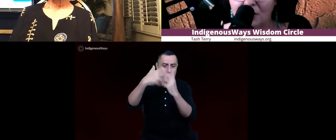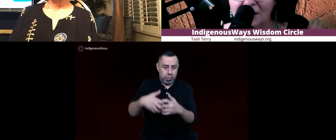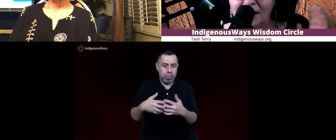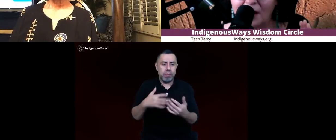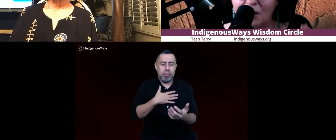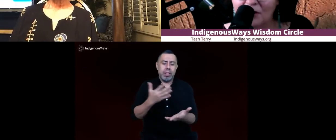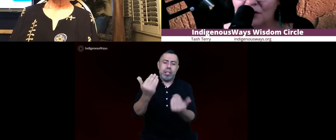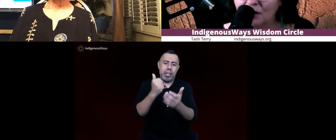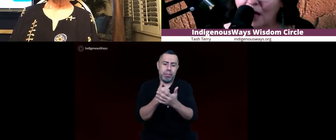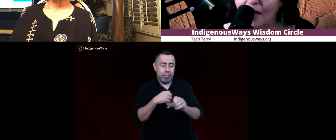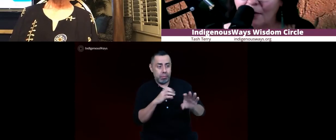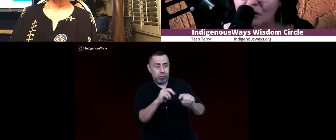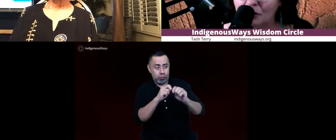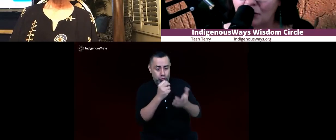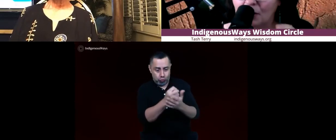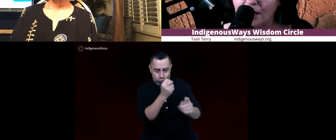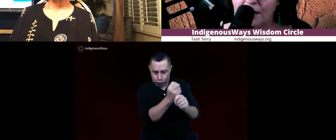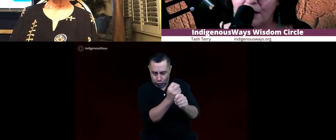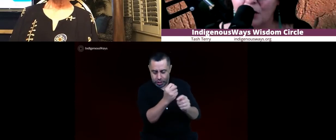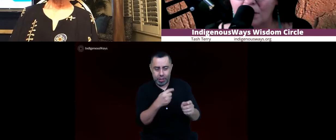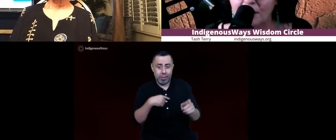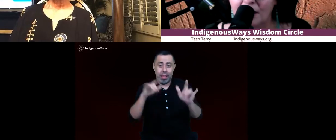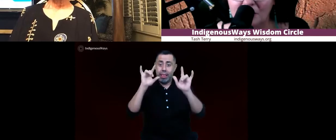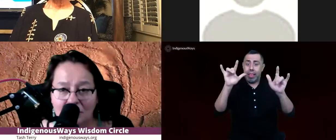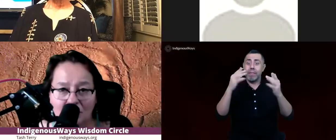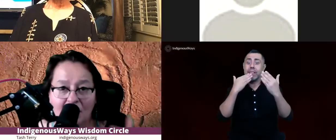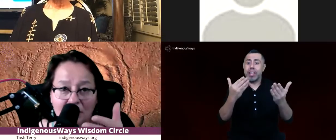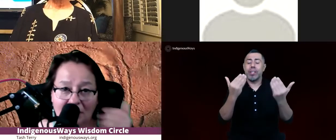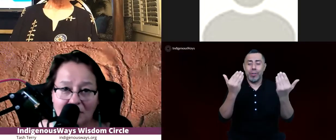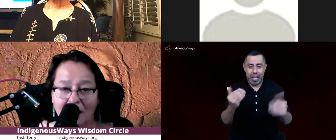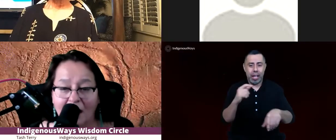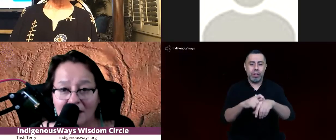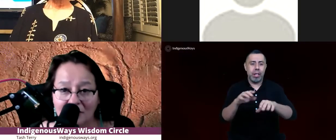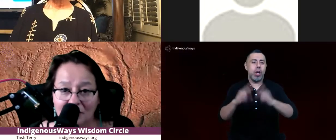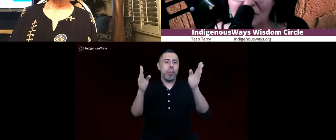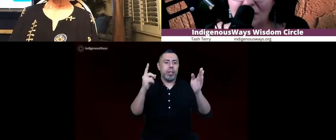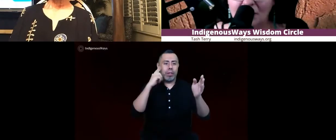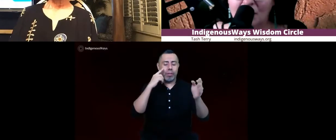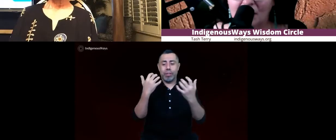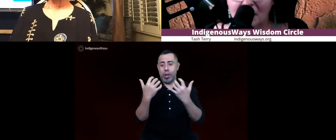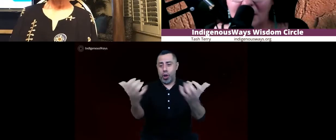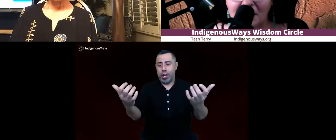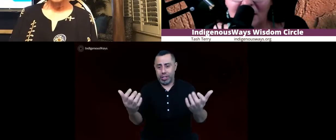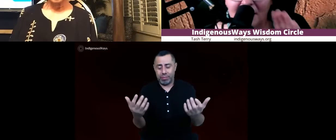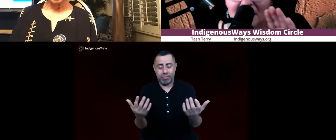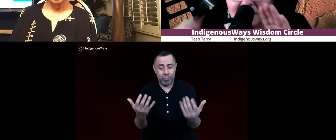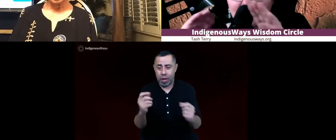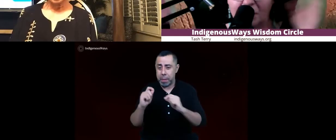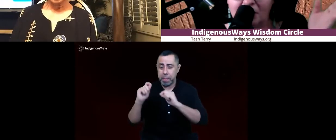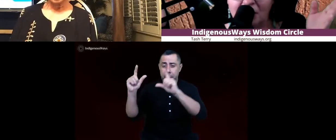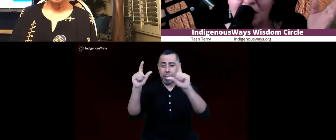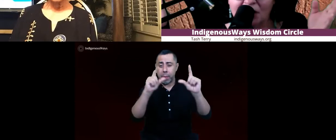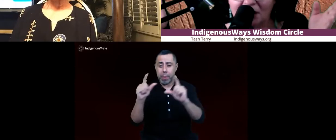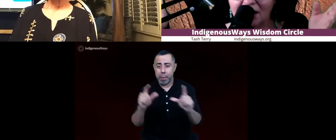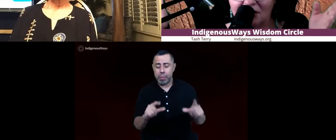you. And now is the time to go ahead and open it up to the rest of the audience. Those of you that want to come in, Elena has